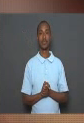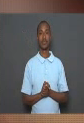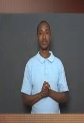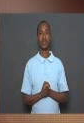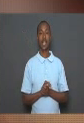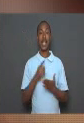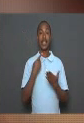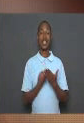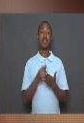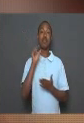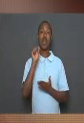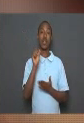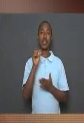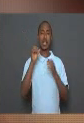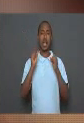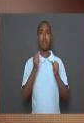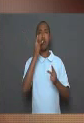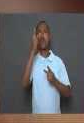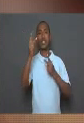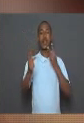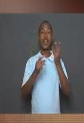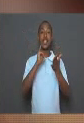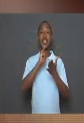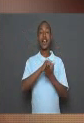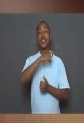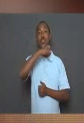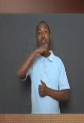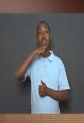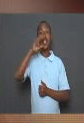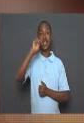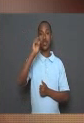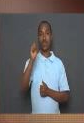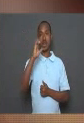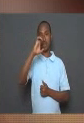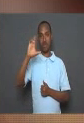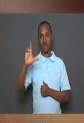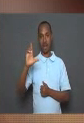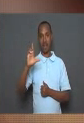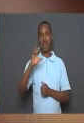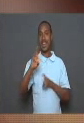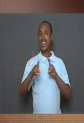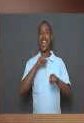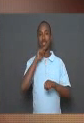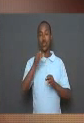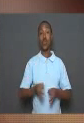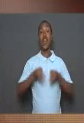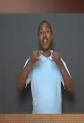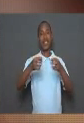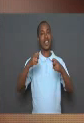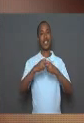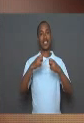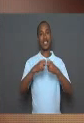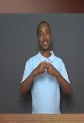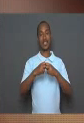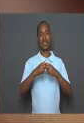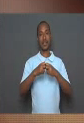At this point, it can be observed that solid sodium chloride does not conduct